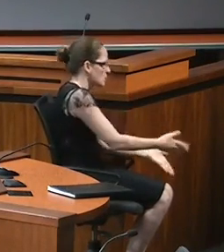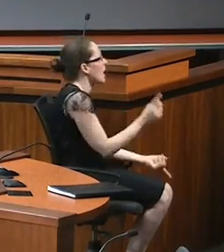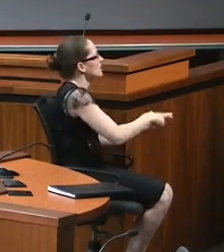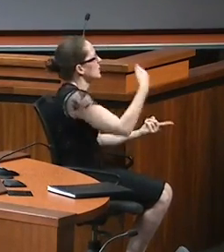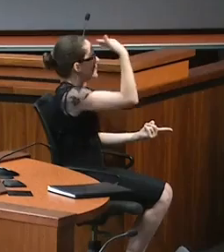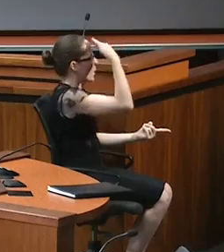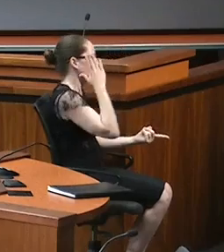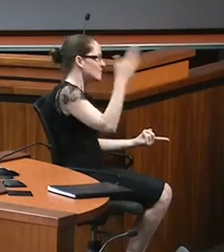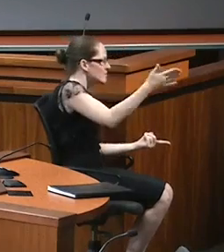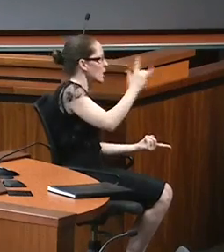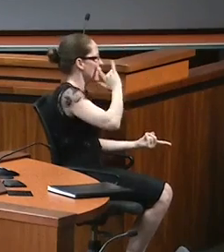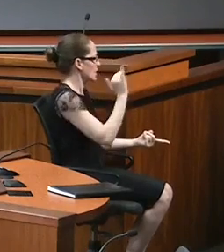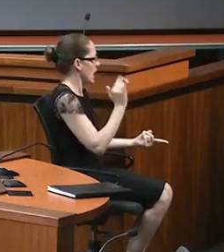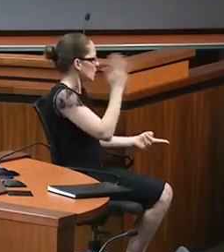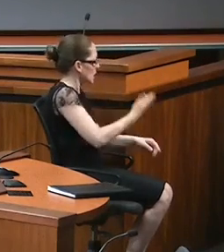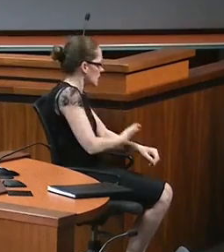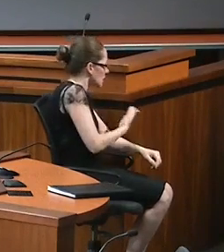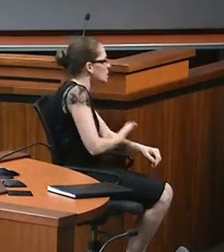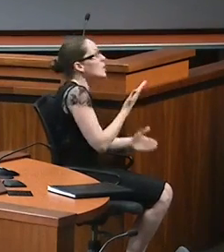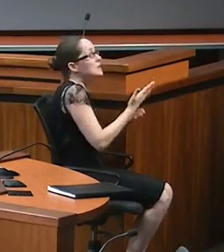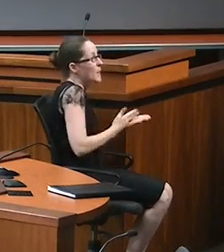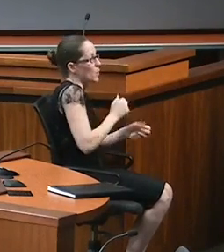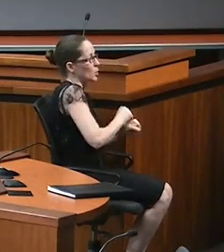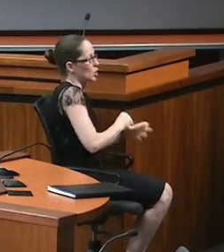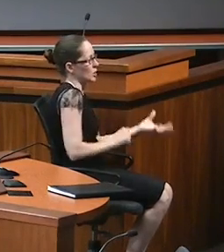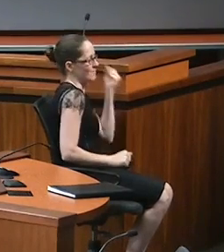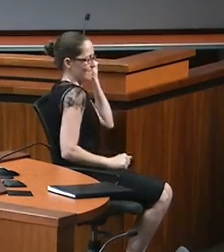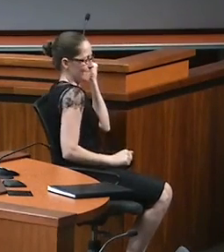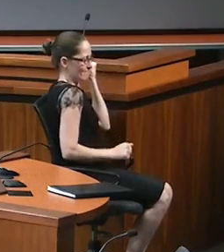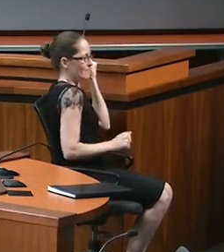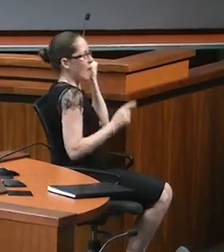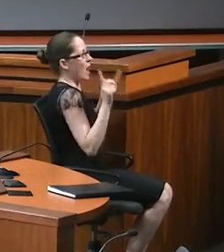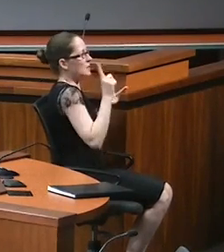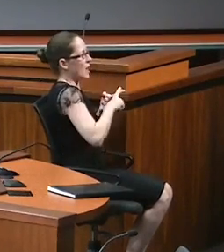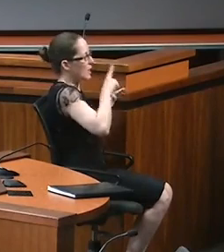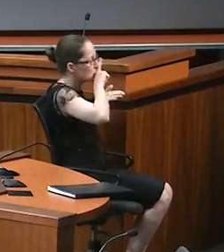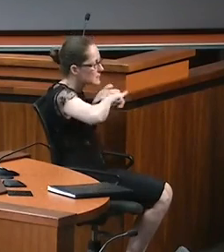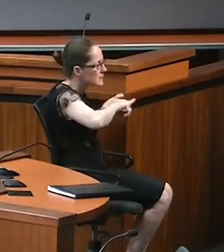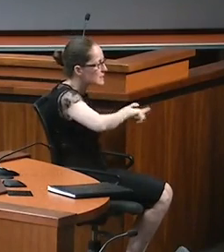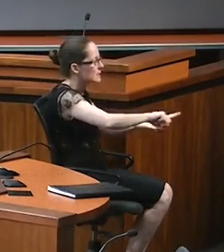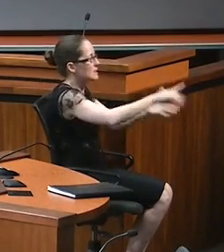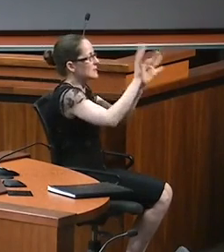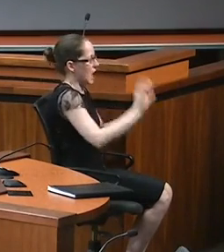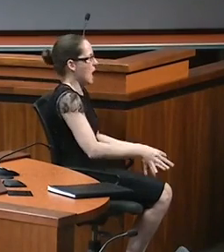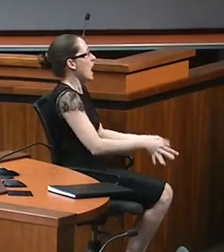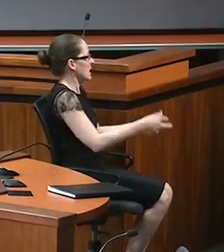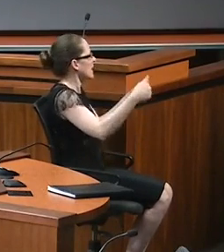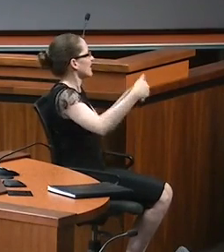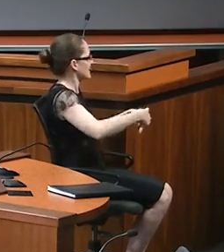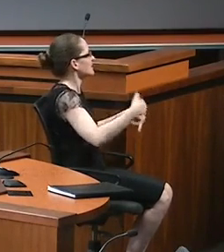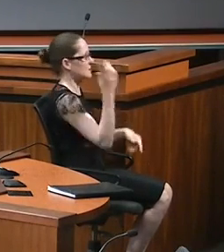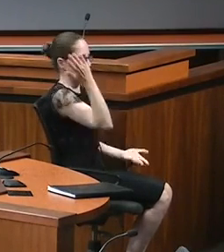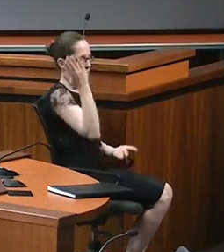lot of that work was being held off until this planning effort started. So that was really one of the